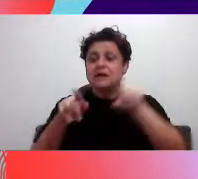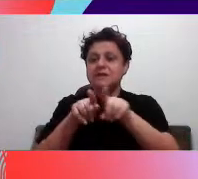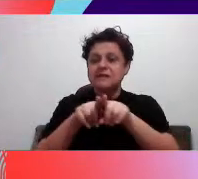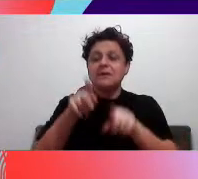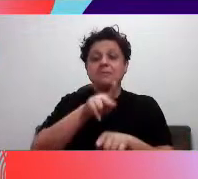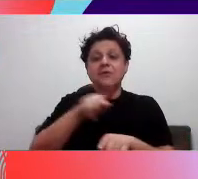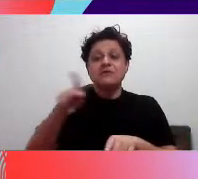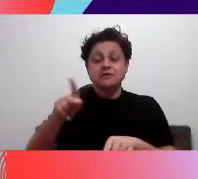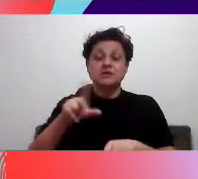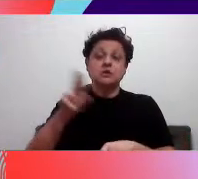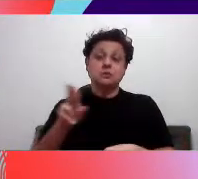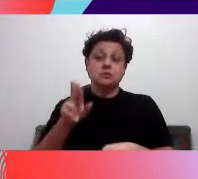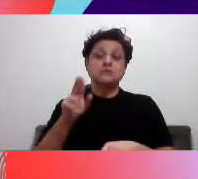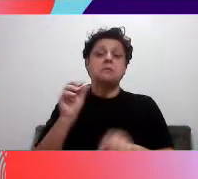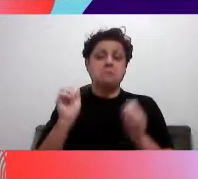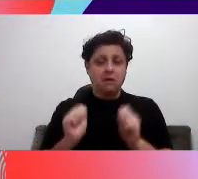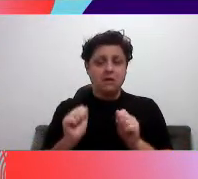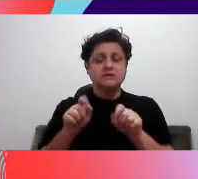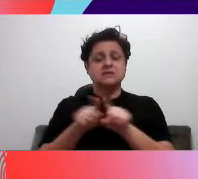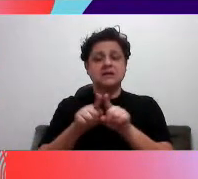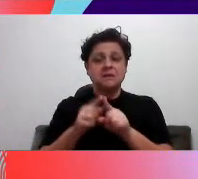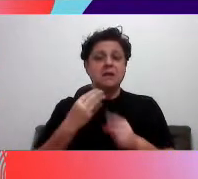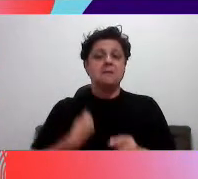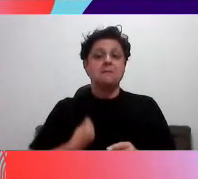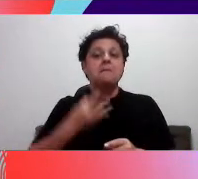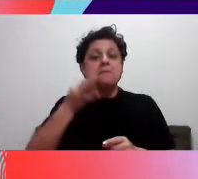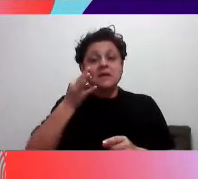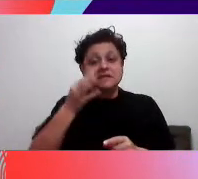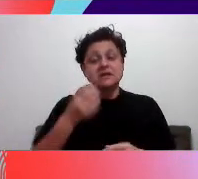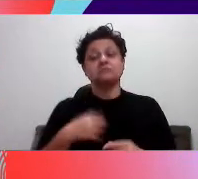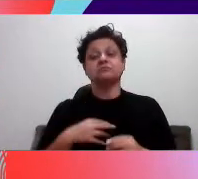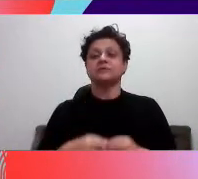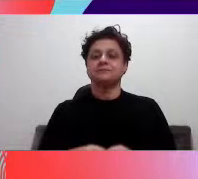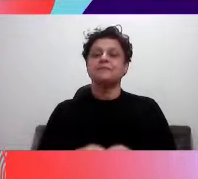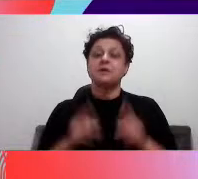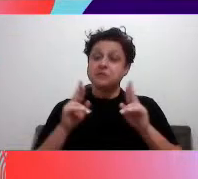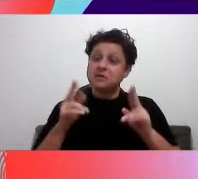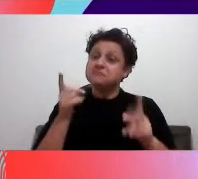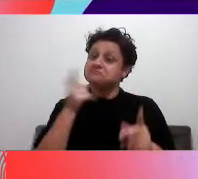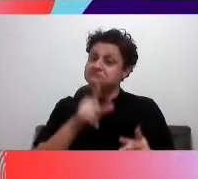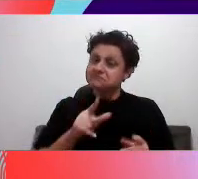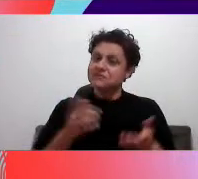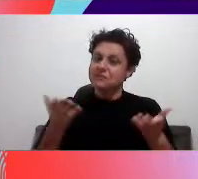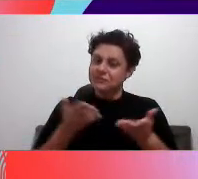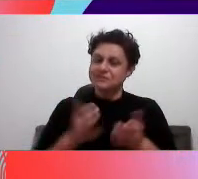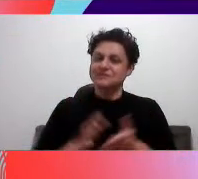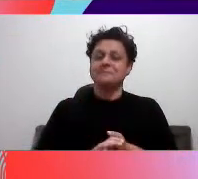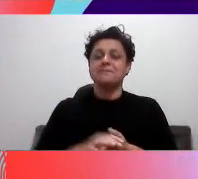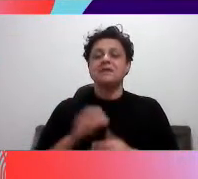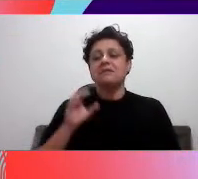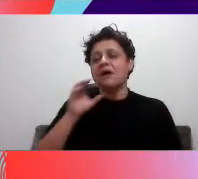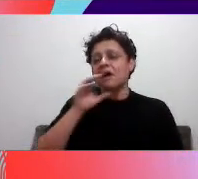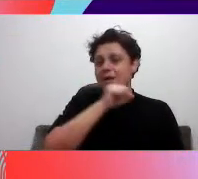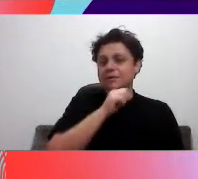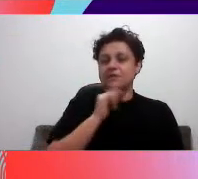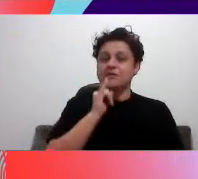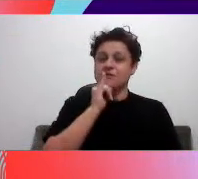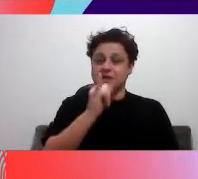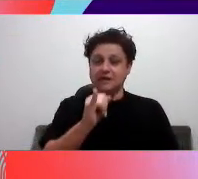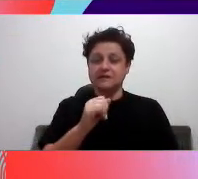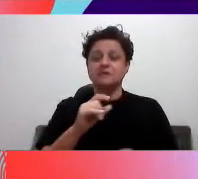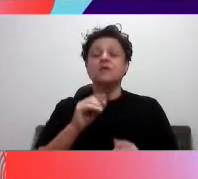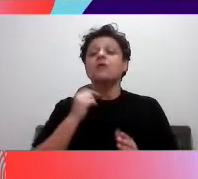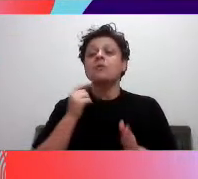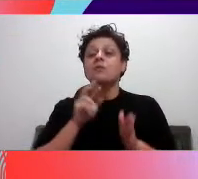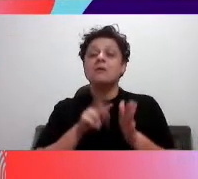see today. After briefly presenting the rationale and the outcomes of the research and explaining how that led to the